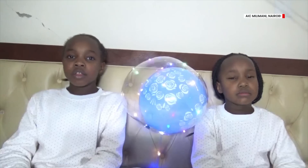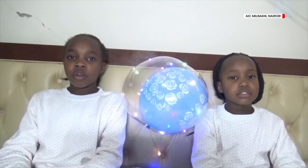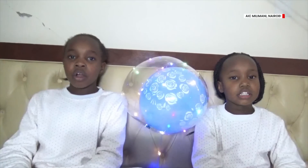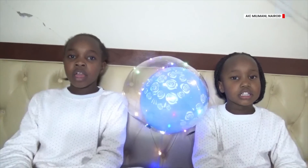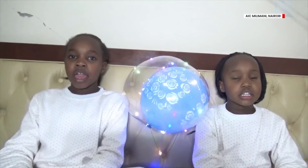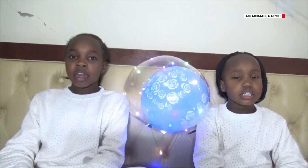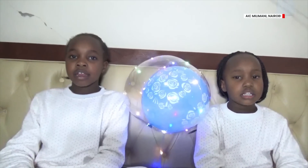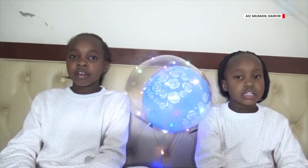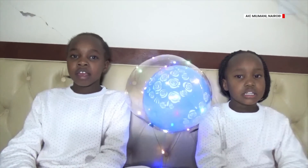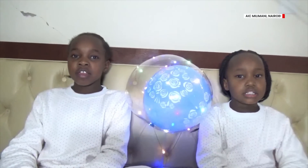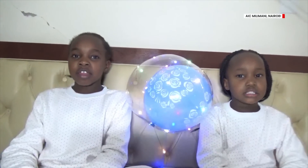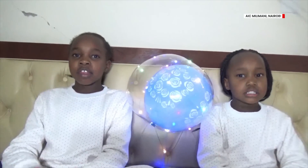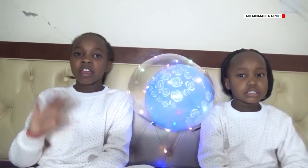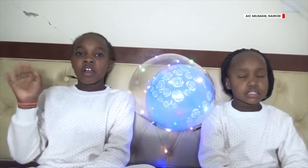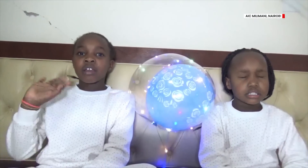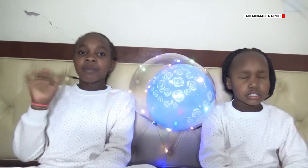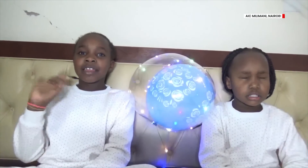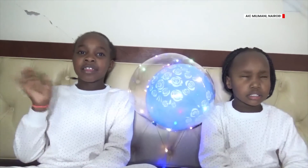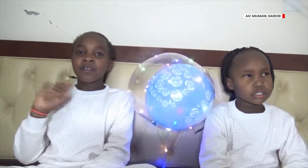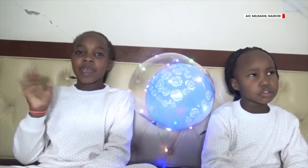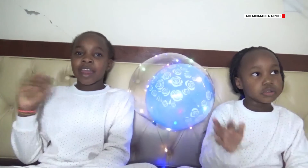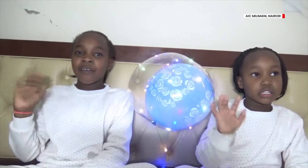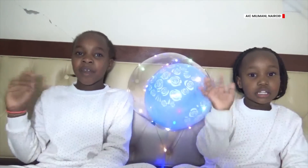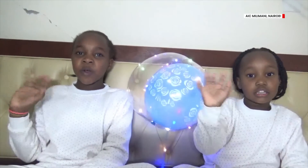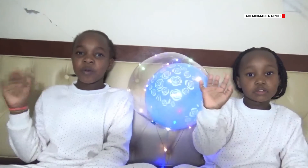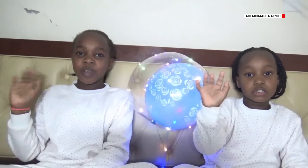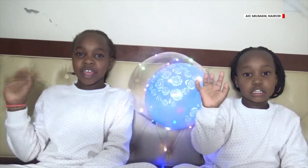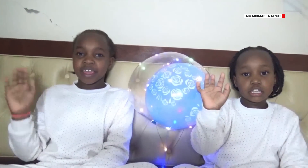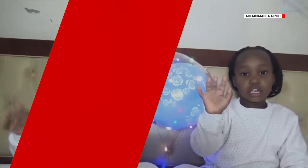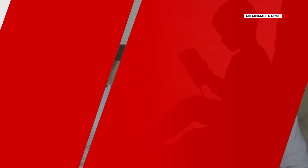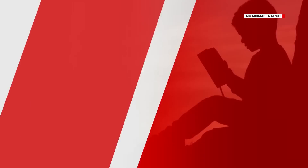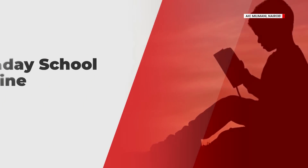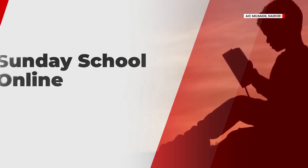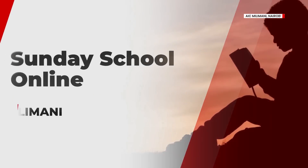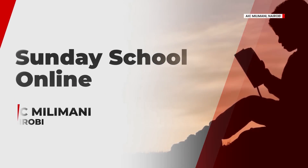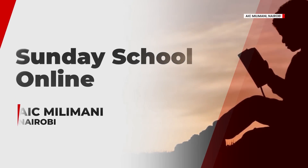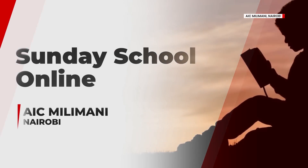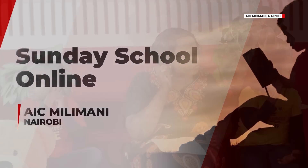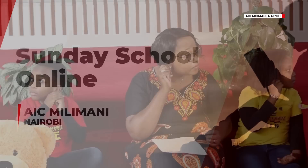Be strong and courageous. God bless you and have a good week.